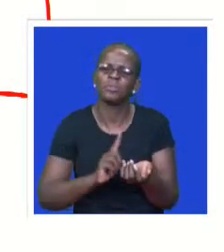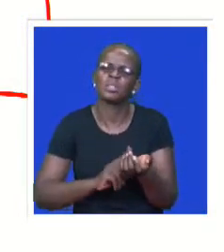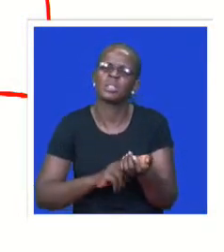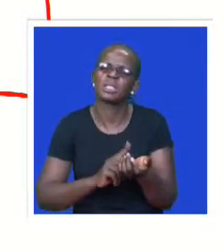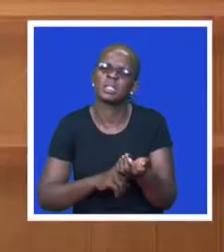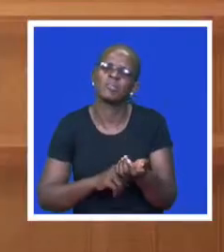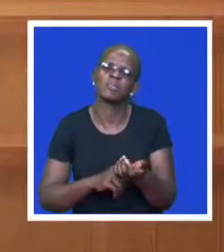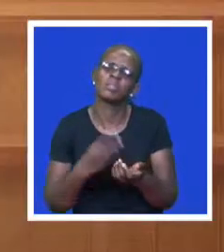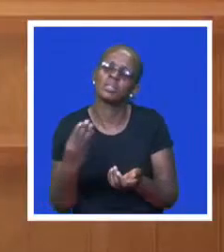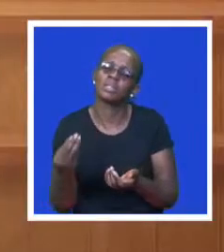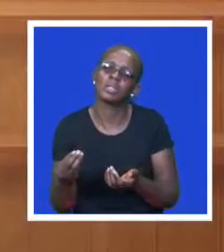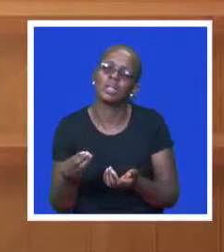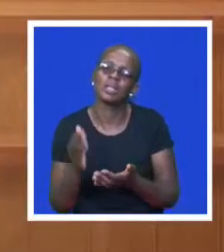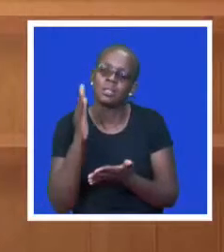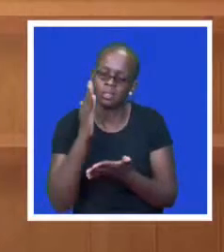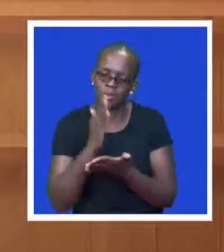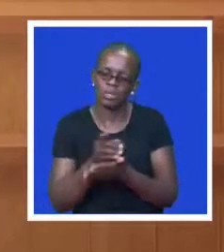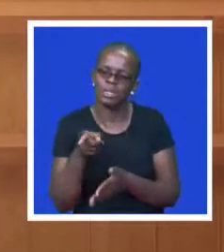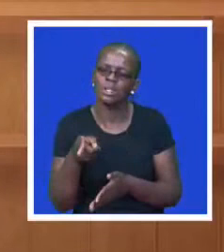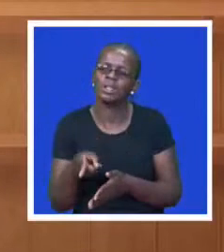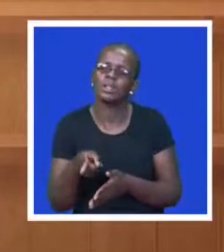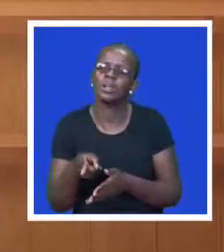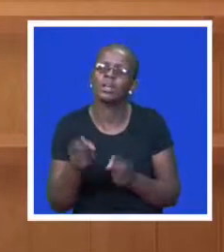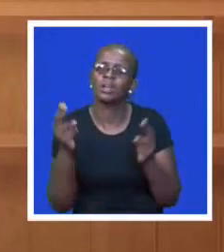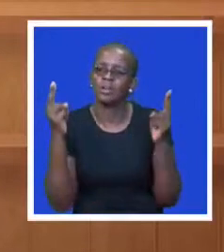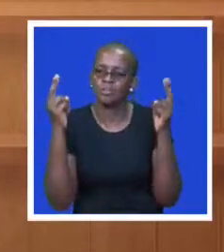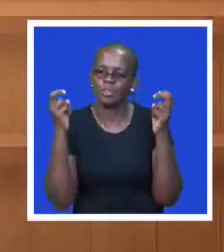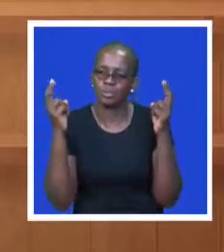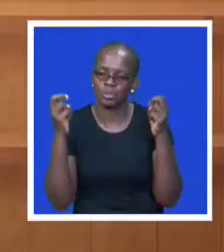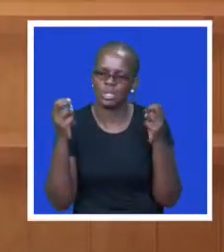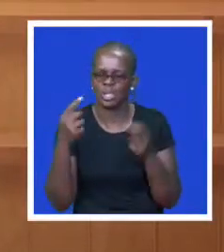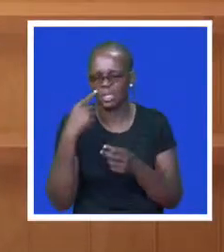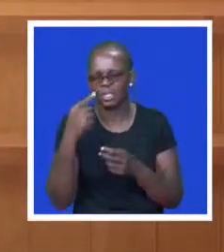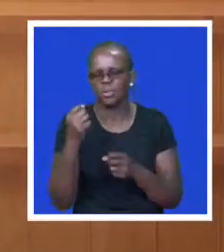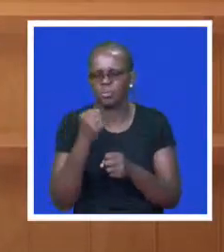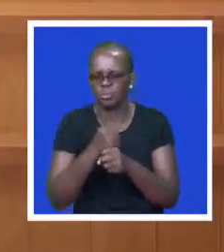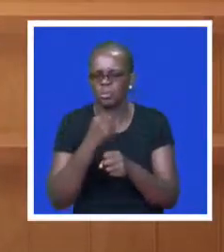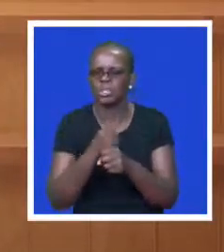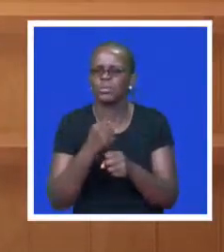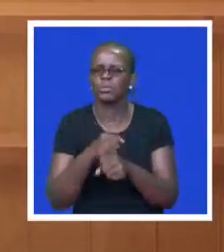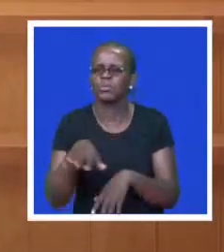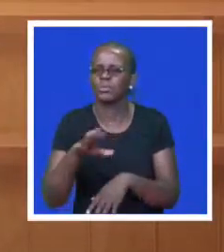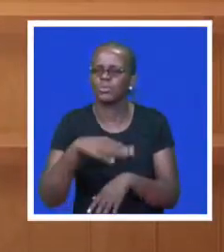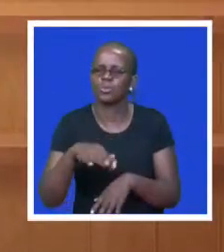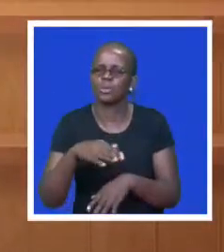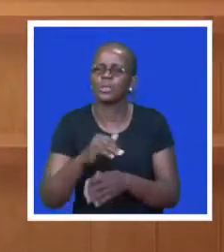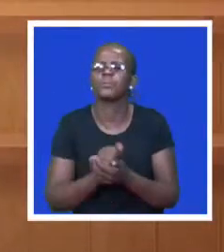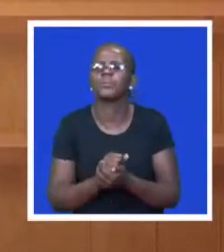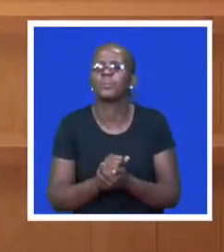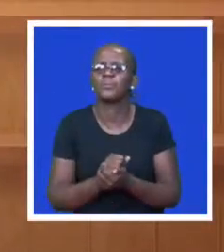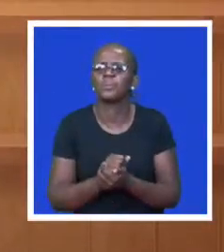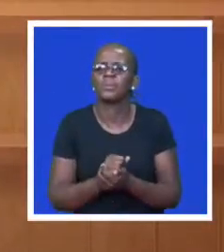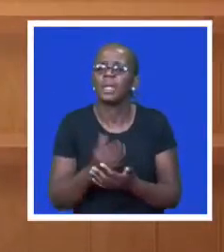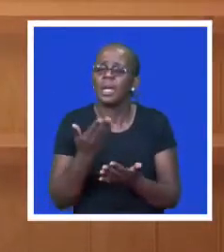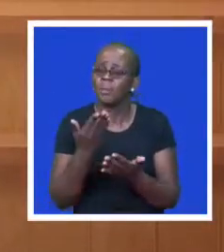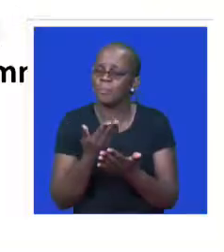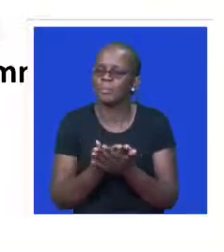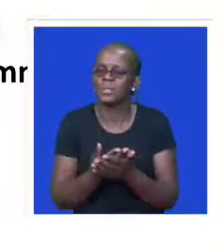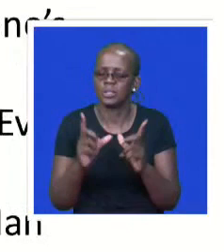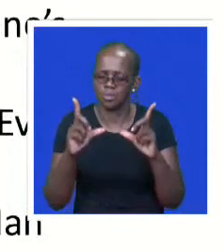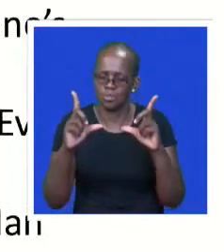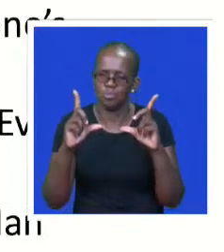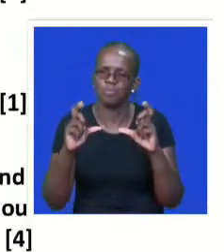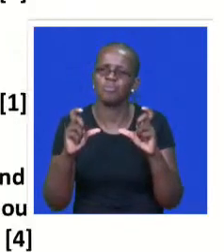us end there for today, my dear Lena. Let us look at our assessment for the day. Please just take a picture of the assessment for me, my dear